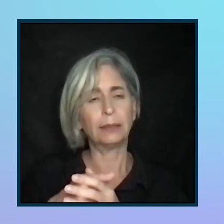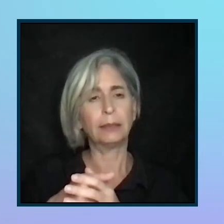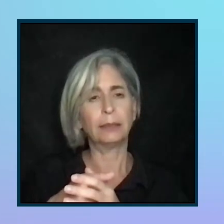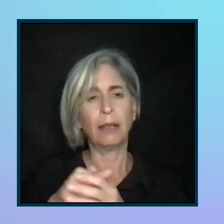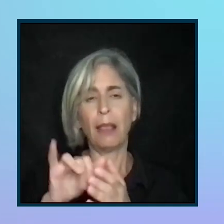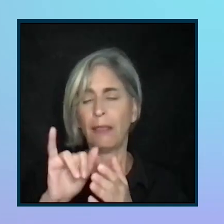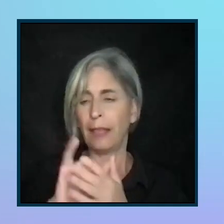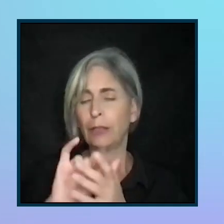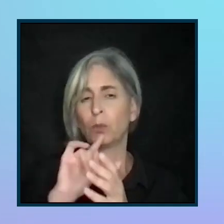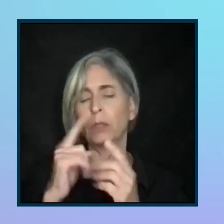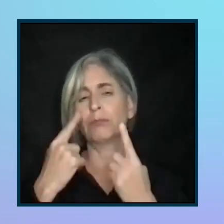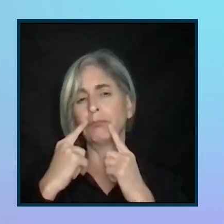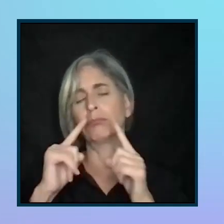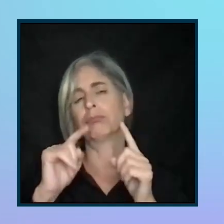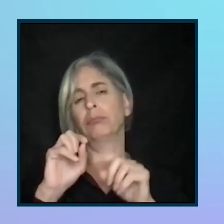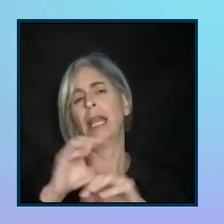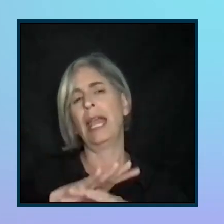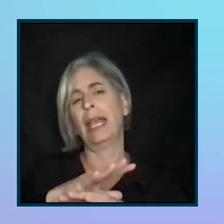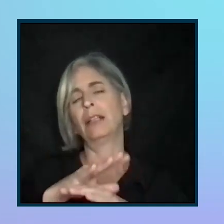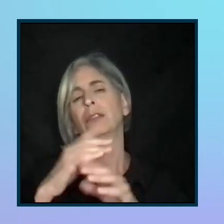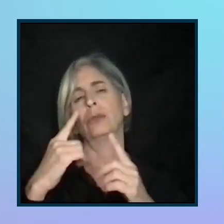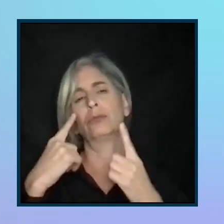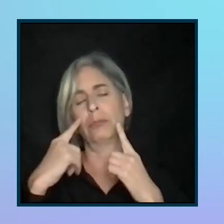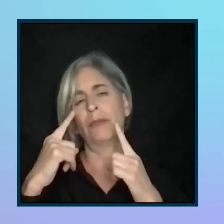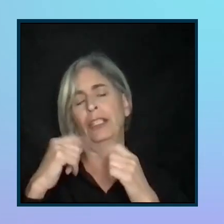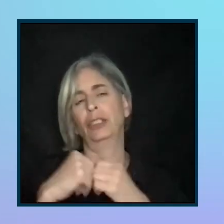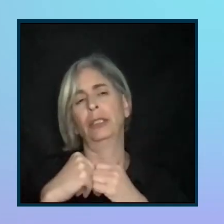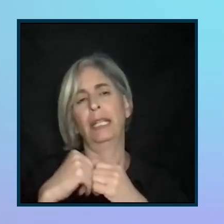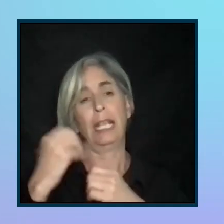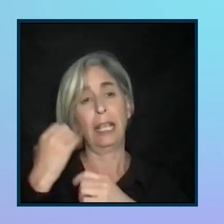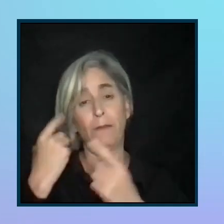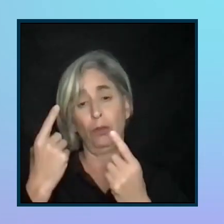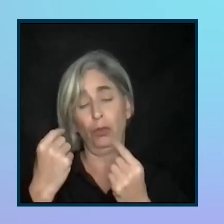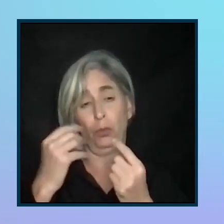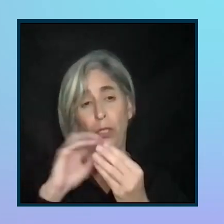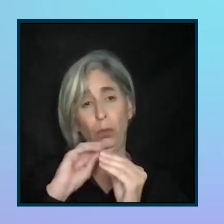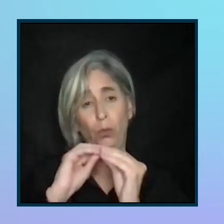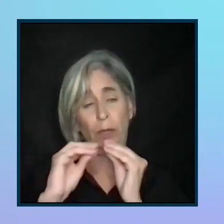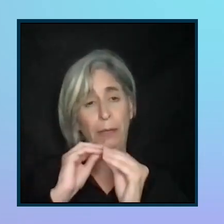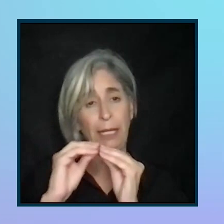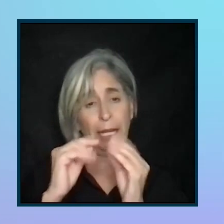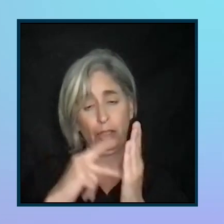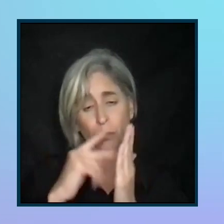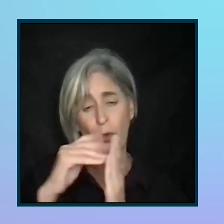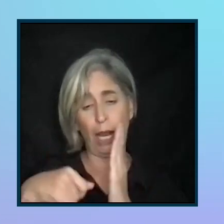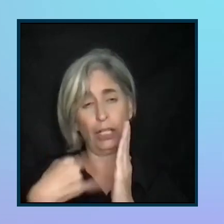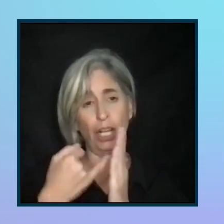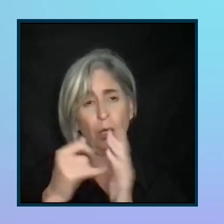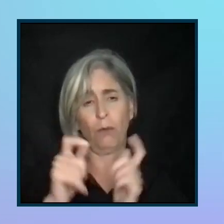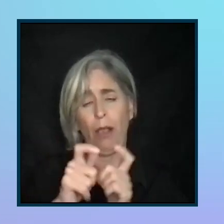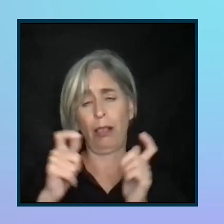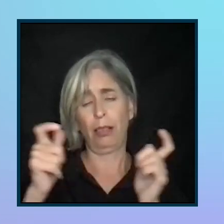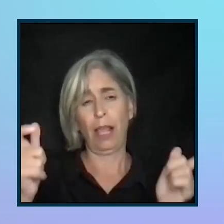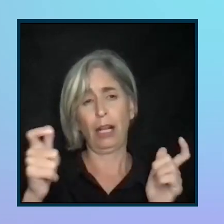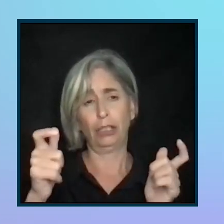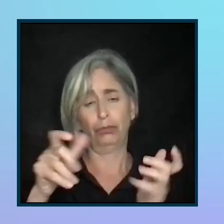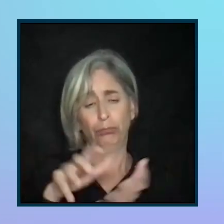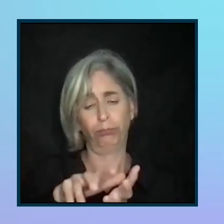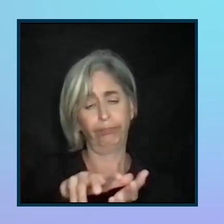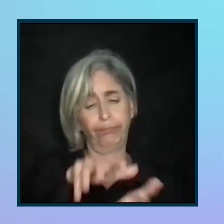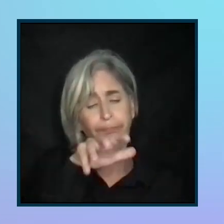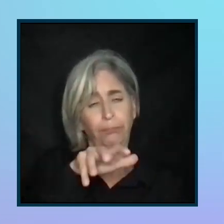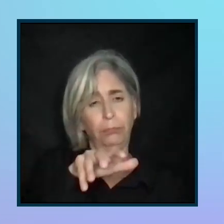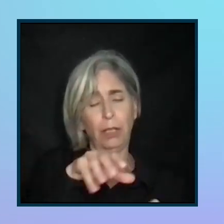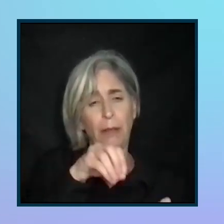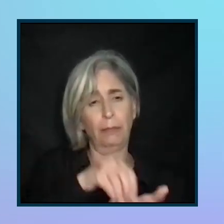That's highly effective and highly efficient. If you're doing a remediation project and you have large batch PDFs,